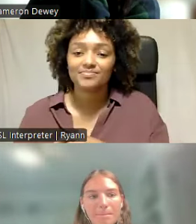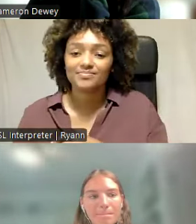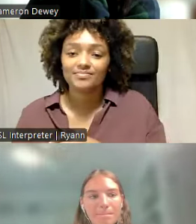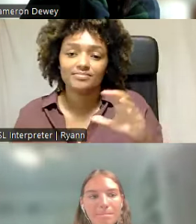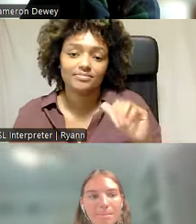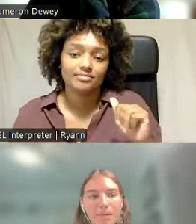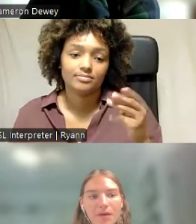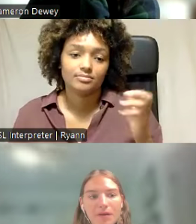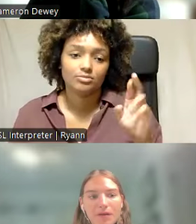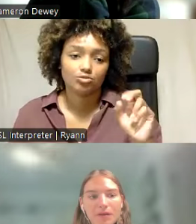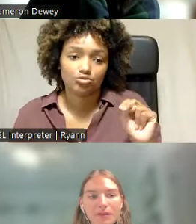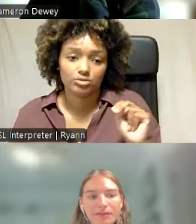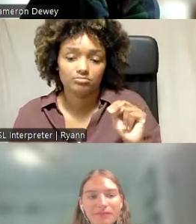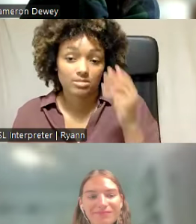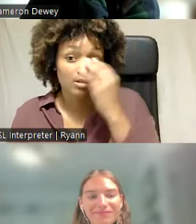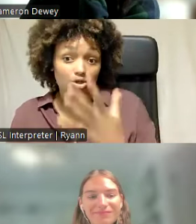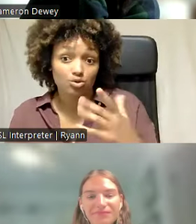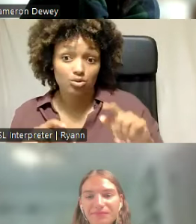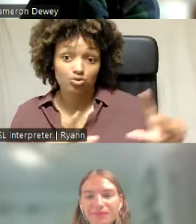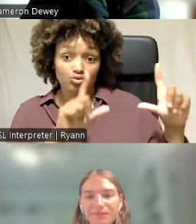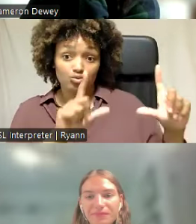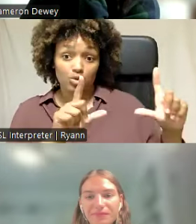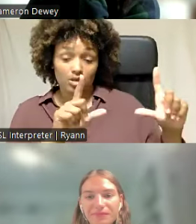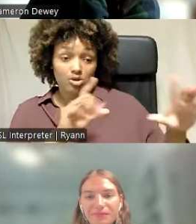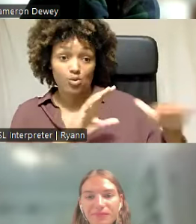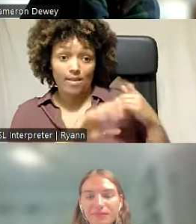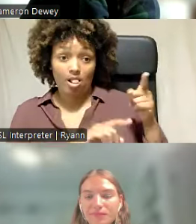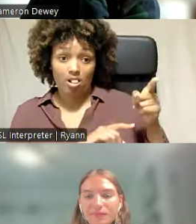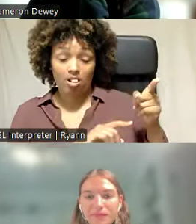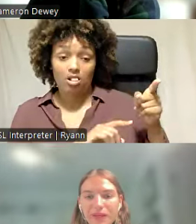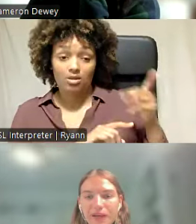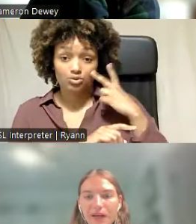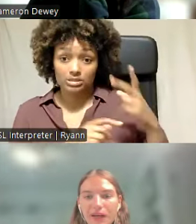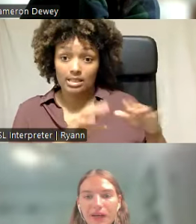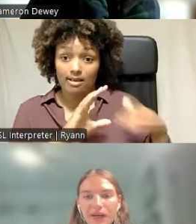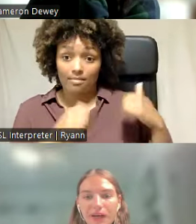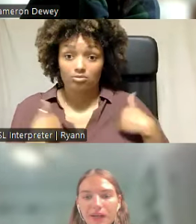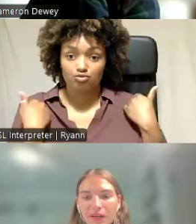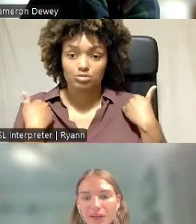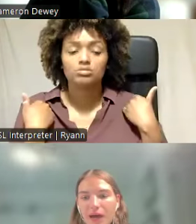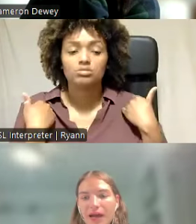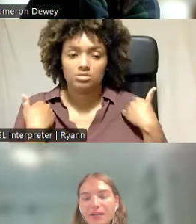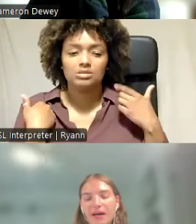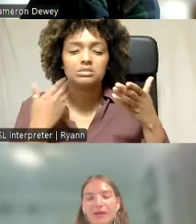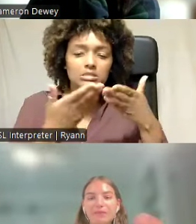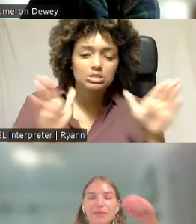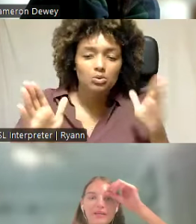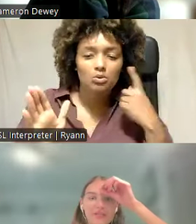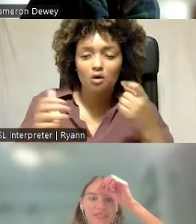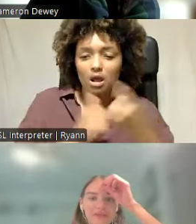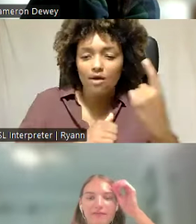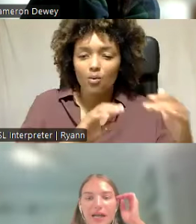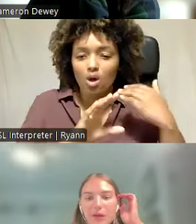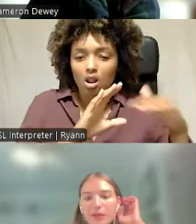email. So if you email that, will be forwarded. I'll also add that